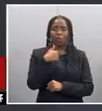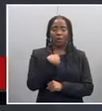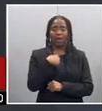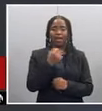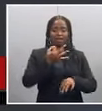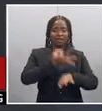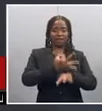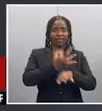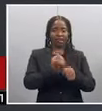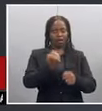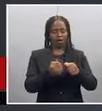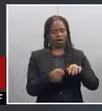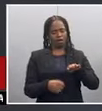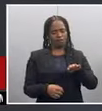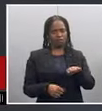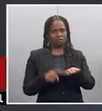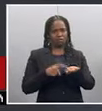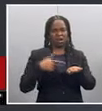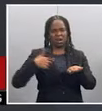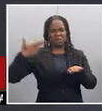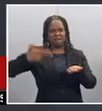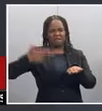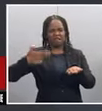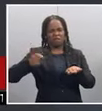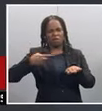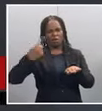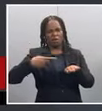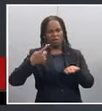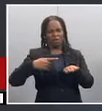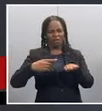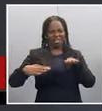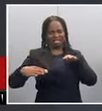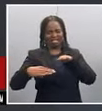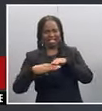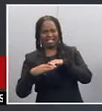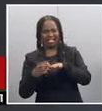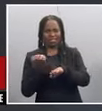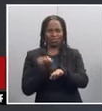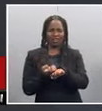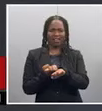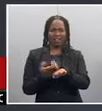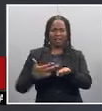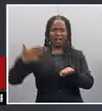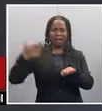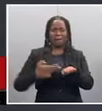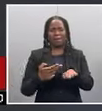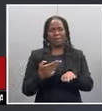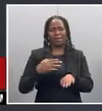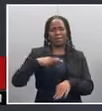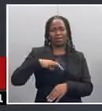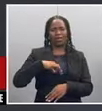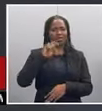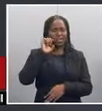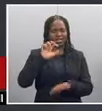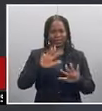father's car when hijackers sped off in it and then crashed into a truck when they came under fire. Desan Thathia reports from